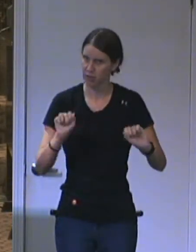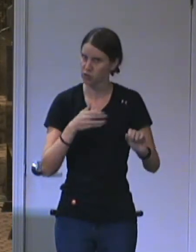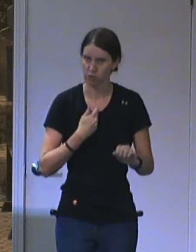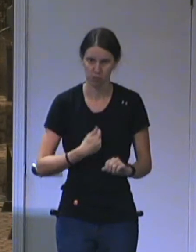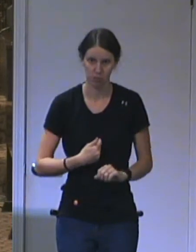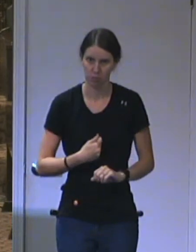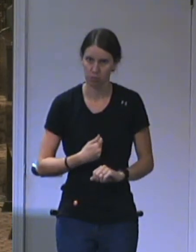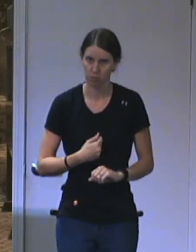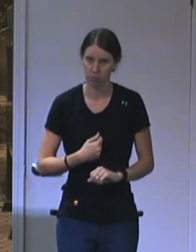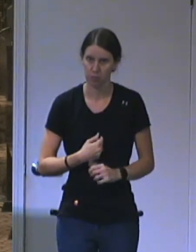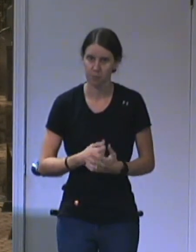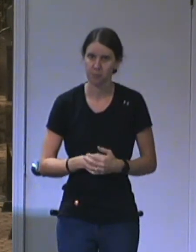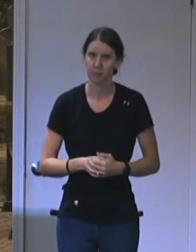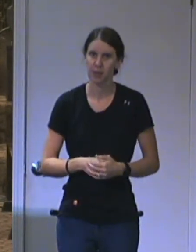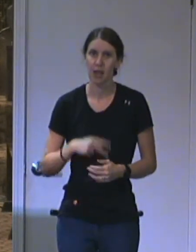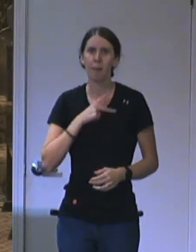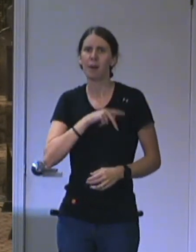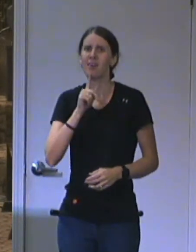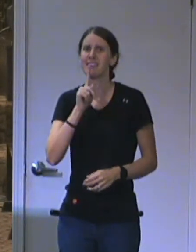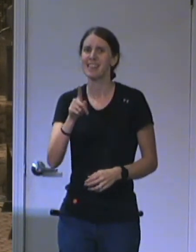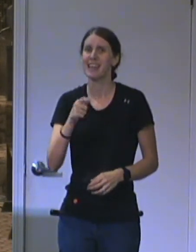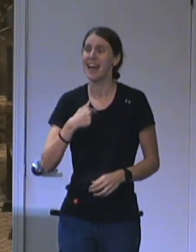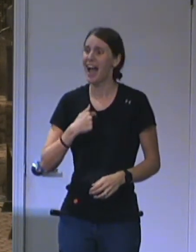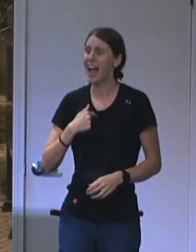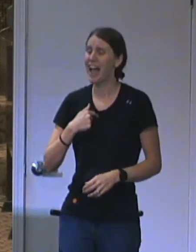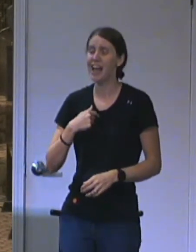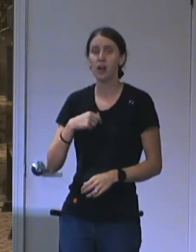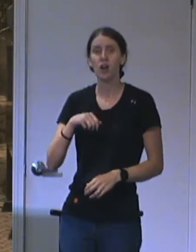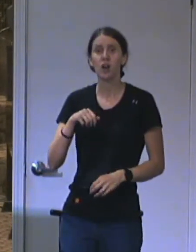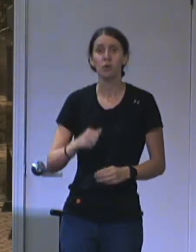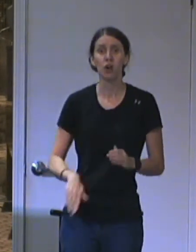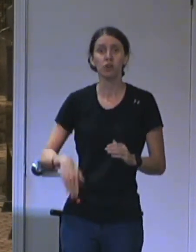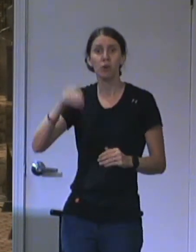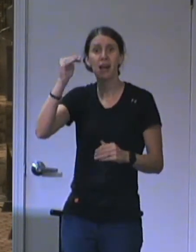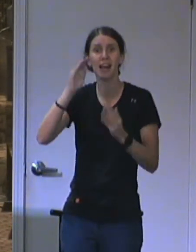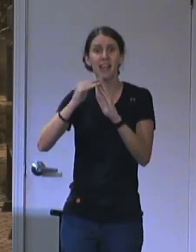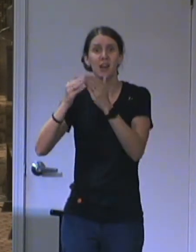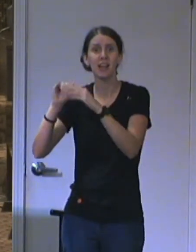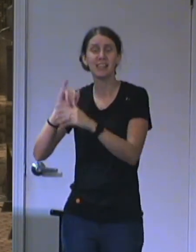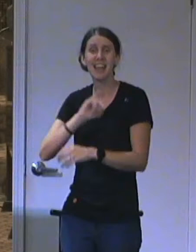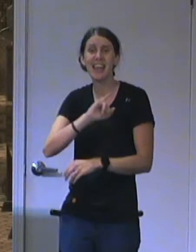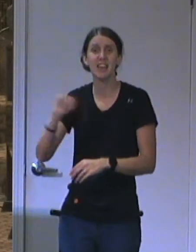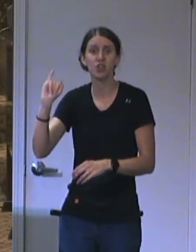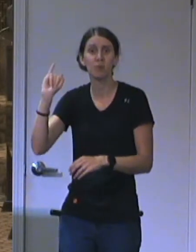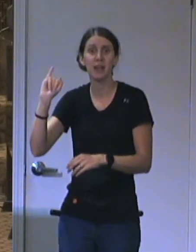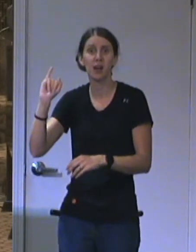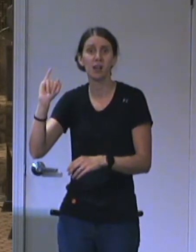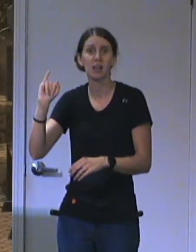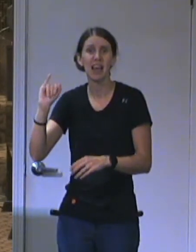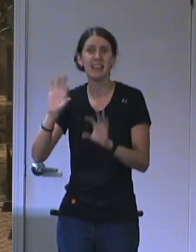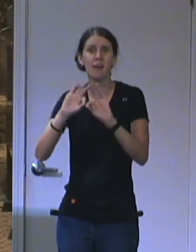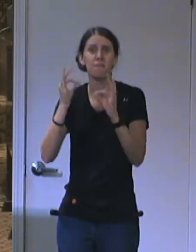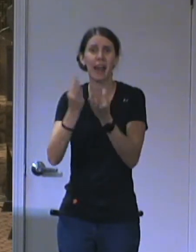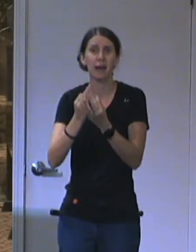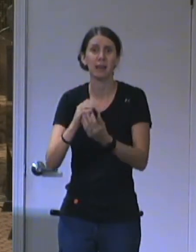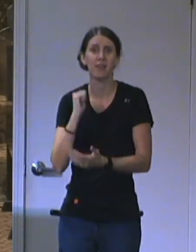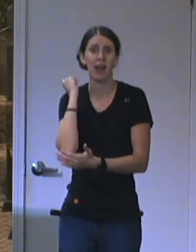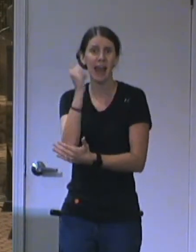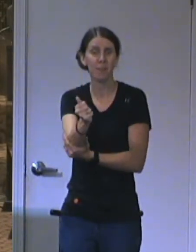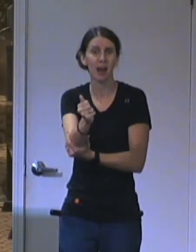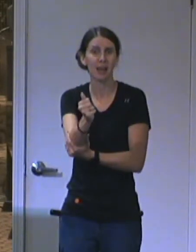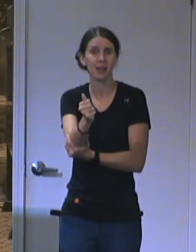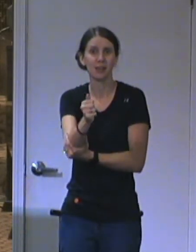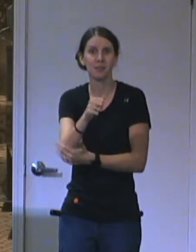He says, I was an Israelite who can trace his lineage all the way back to Abraham,